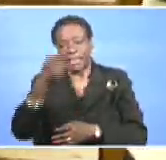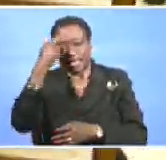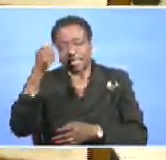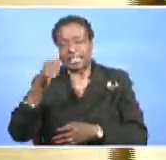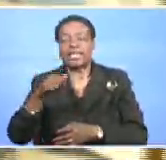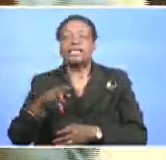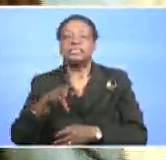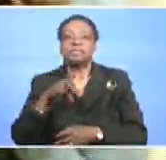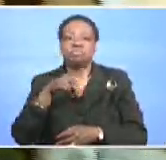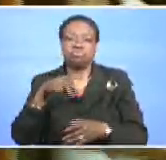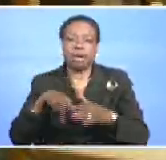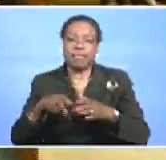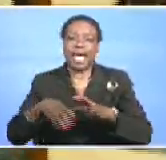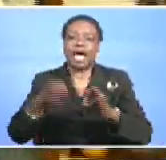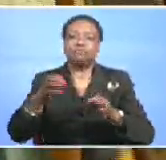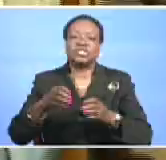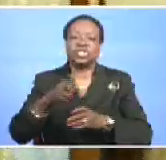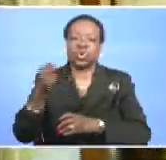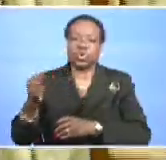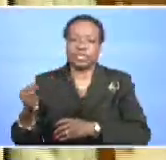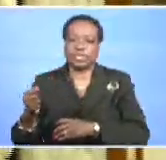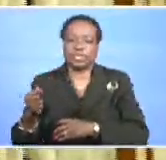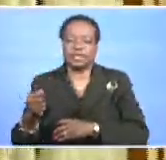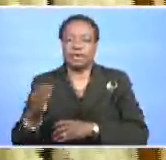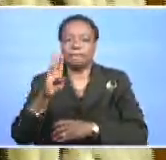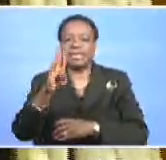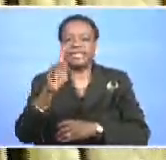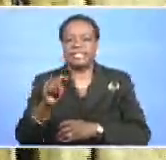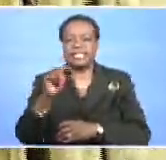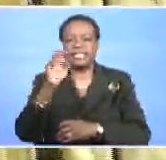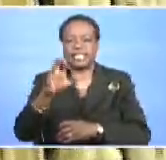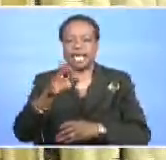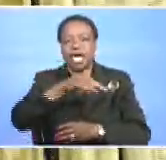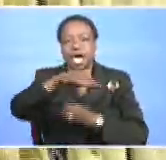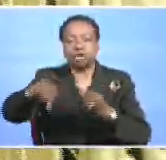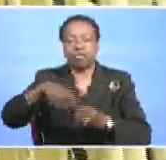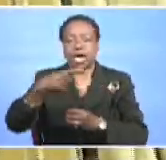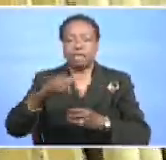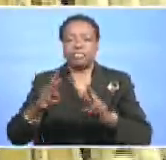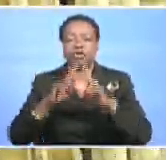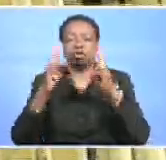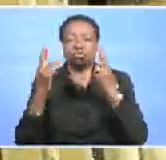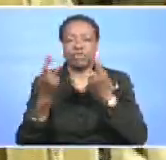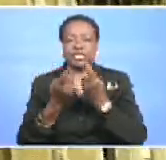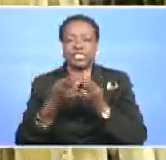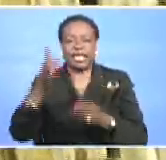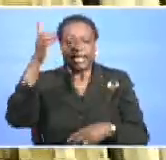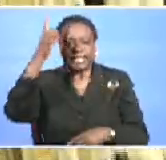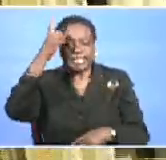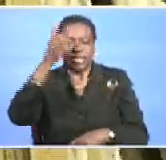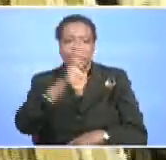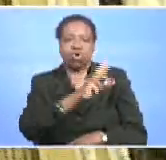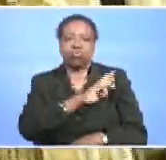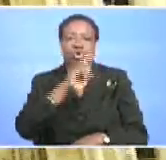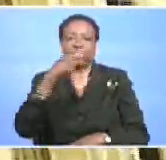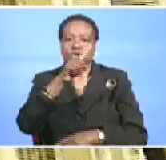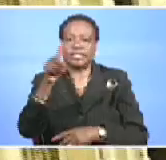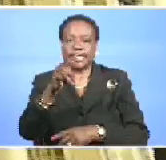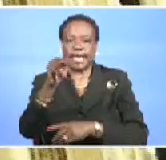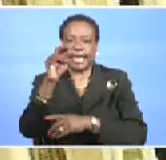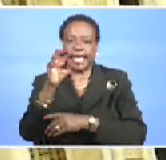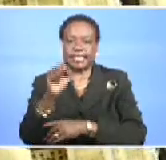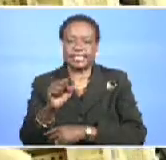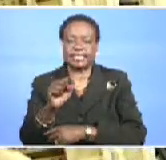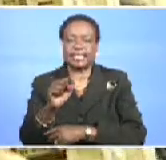call centers around the region. President of the Bahamas Communications and Public Officers Union, Dino Roll, told ZNS News today